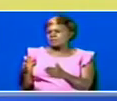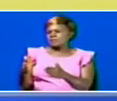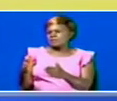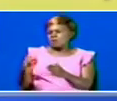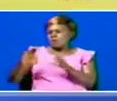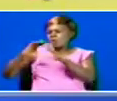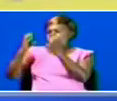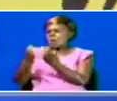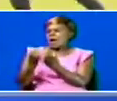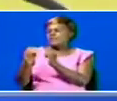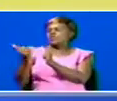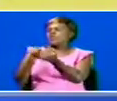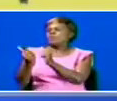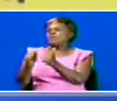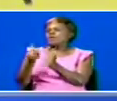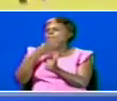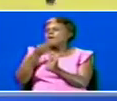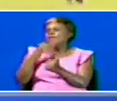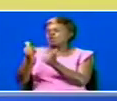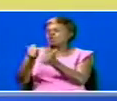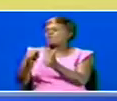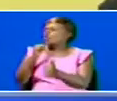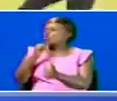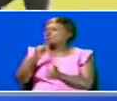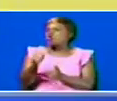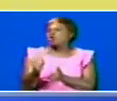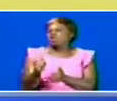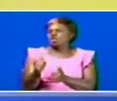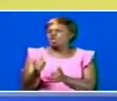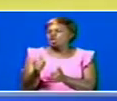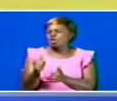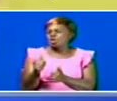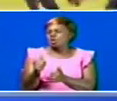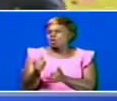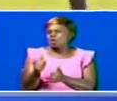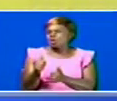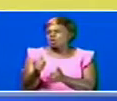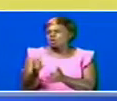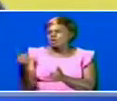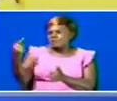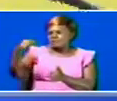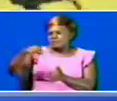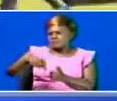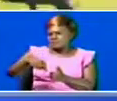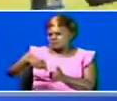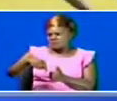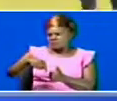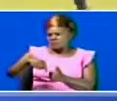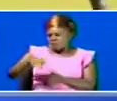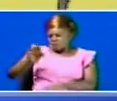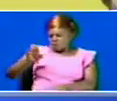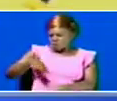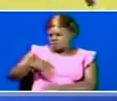World Rugby Series, which is the men's tournament, and not... But while they came in as part of special sponsorship for the